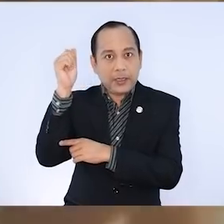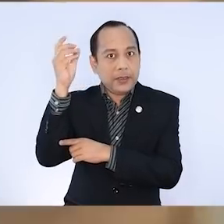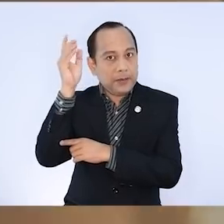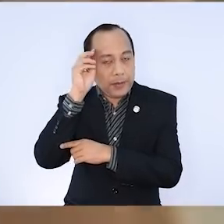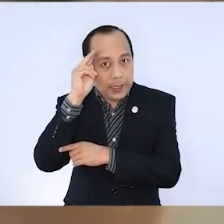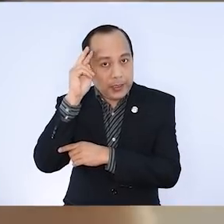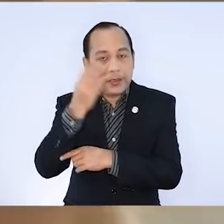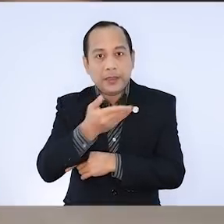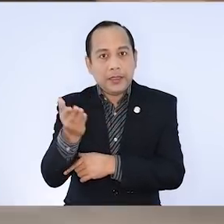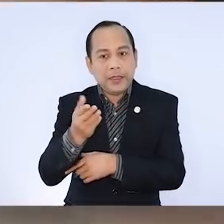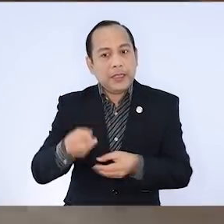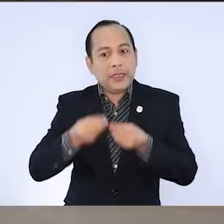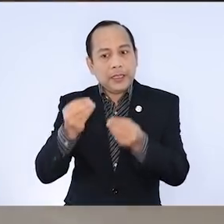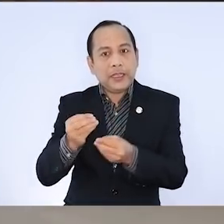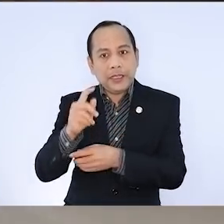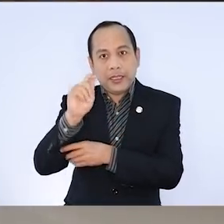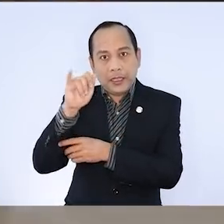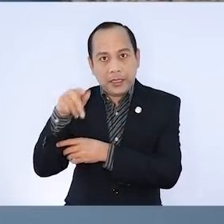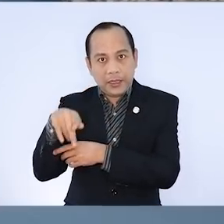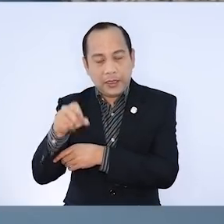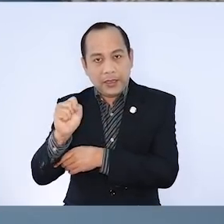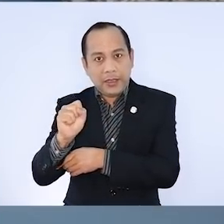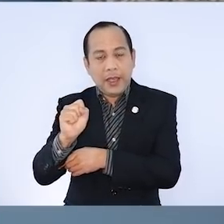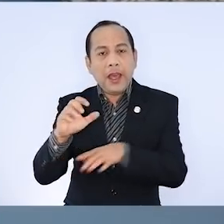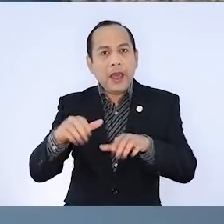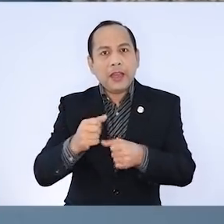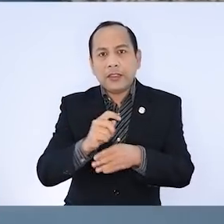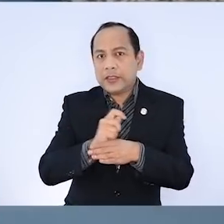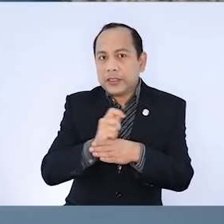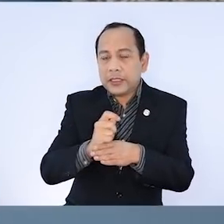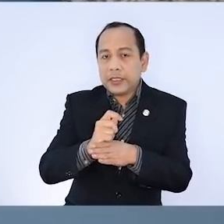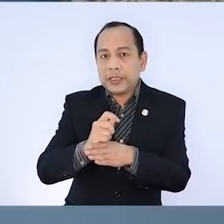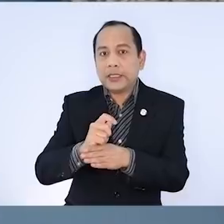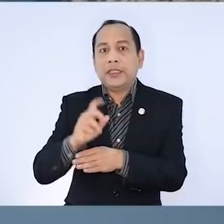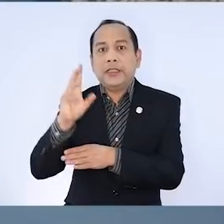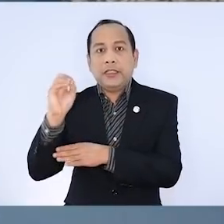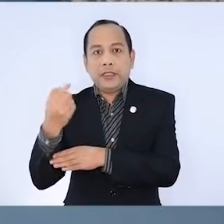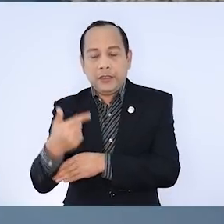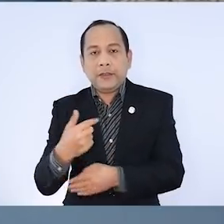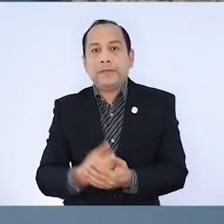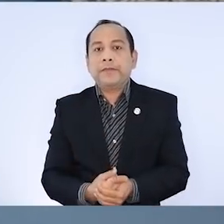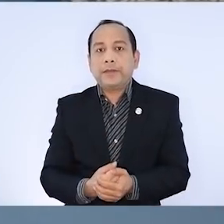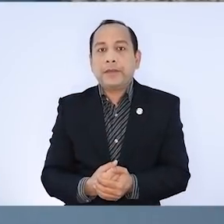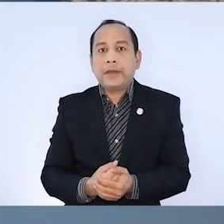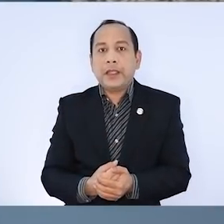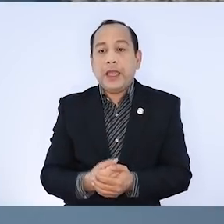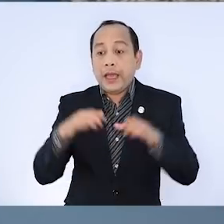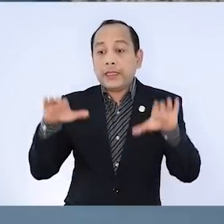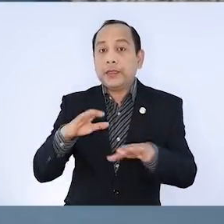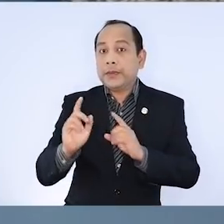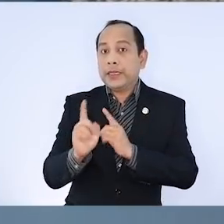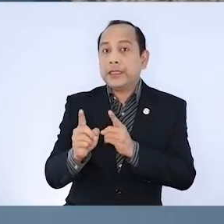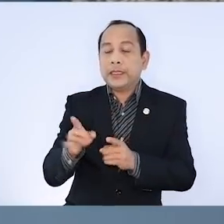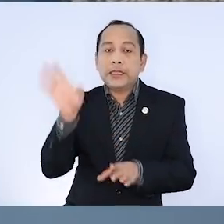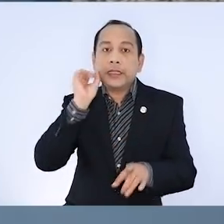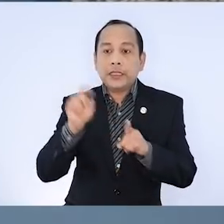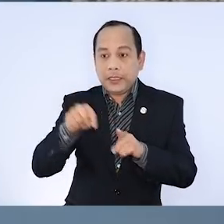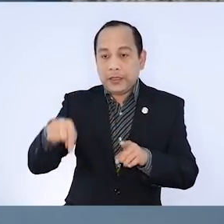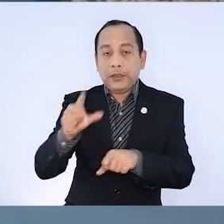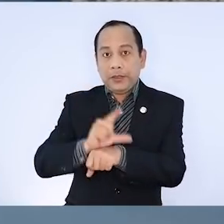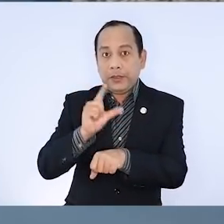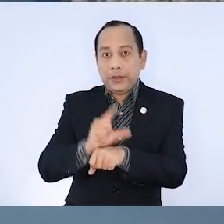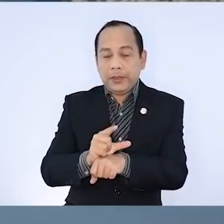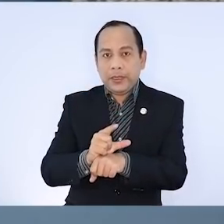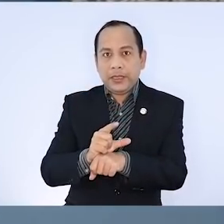also provided basic tips on how to train dogs. Ang aktibidad po na dinaluhan ng mga kapatid sa aming lokal